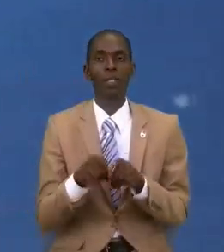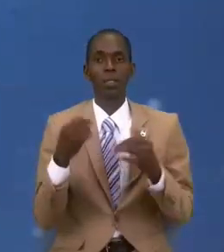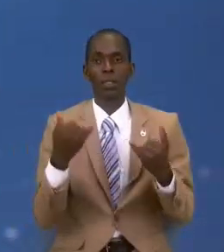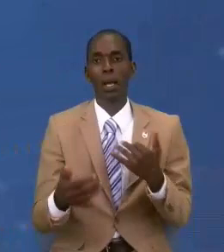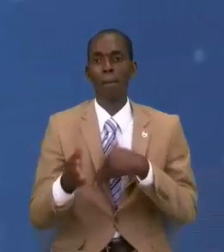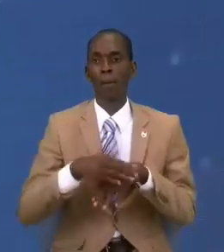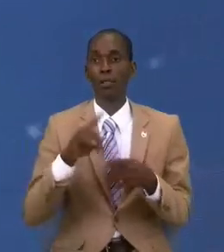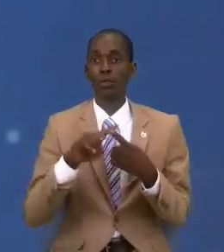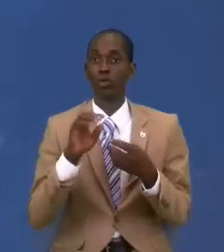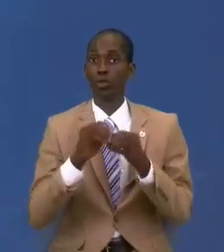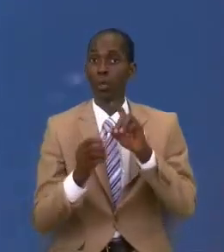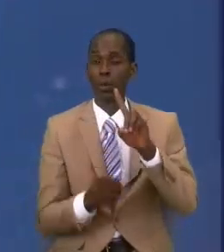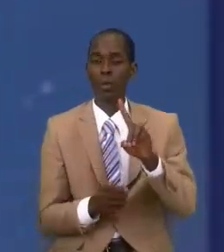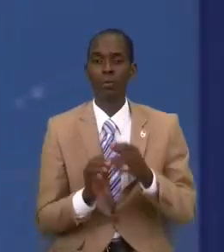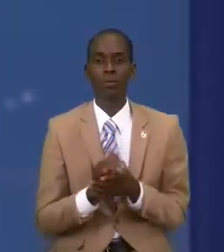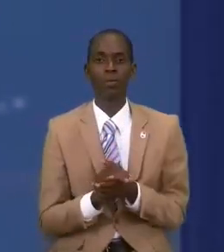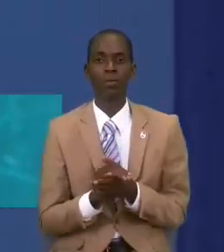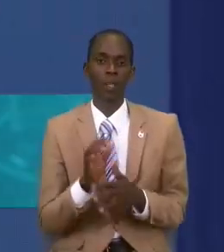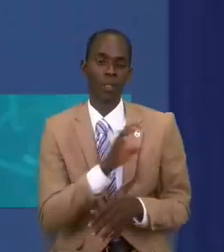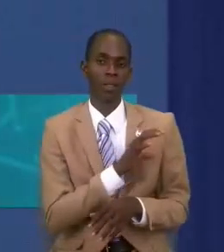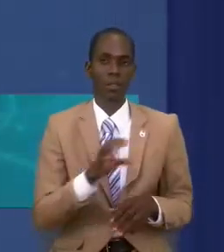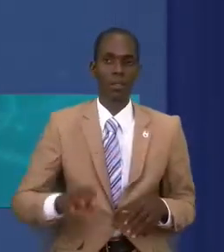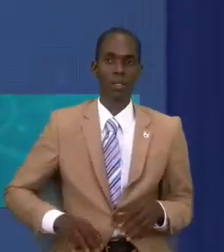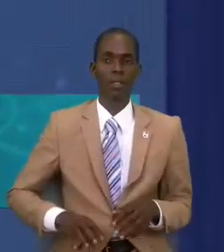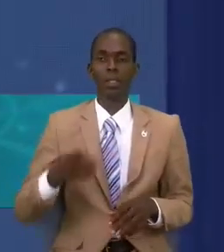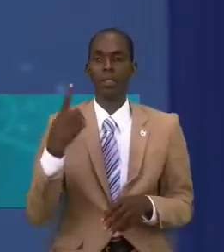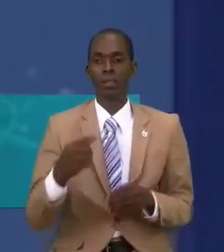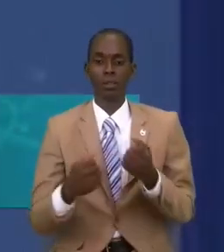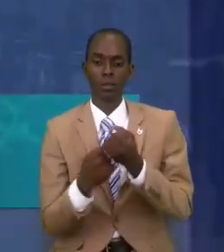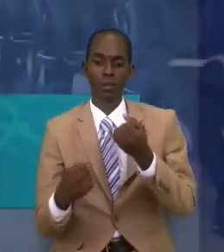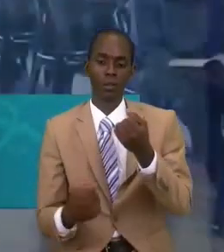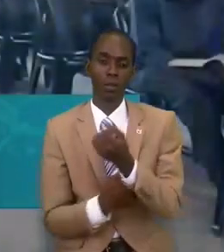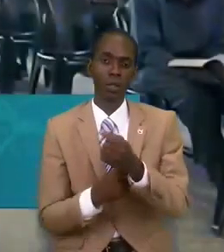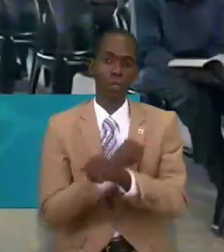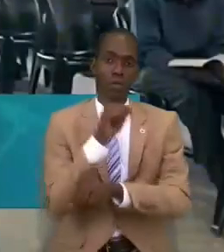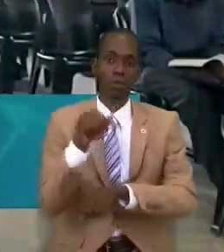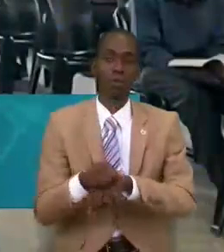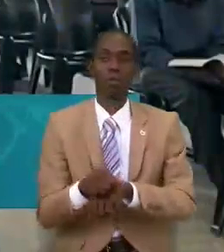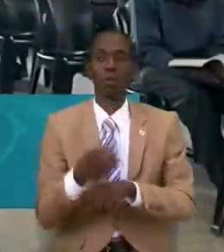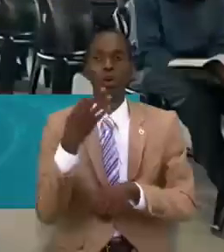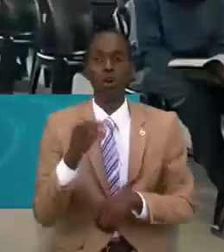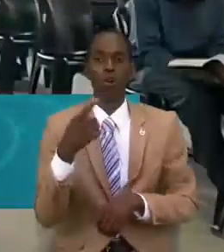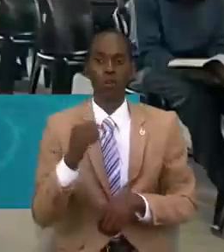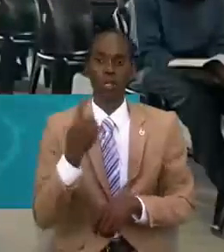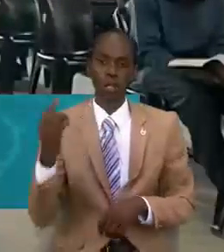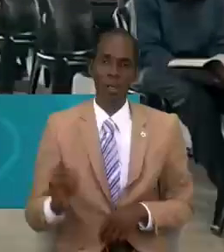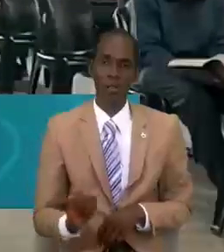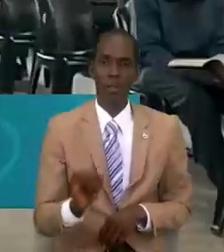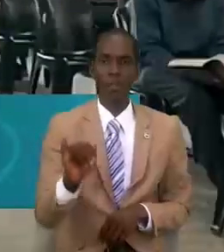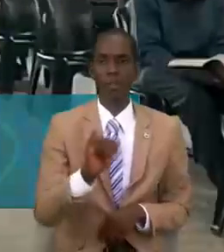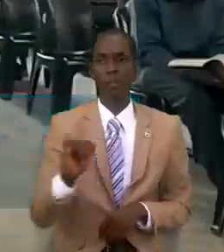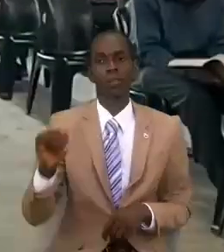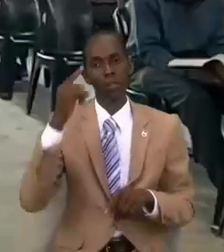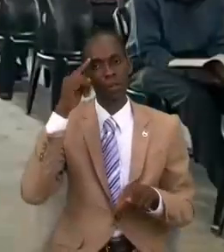the cornerstone of the everlasting covenant. Look at Isaiah chapter 28,